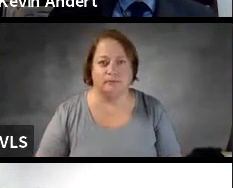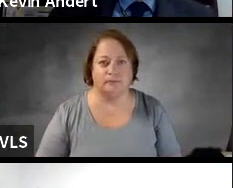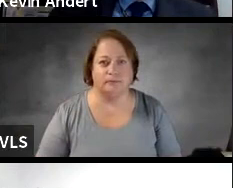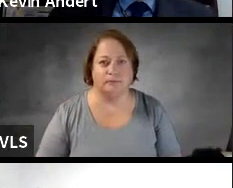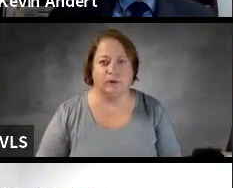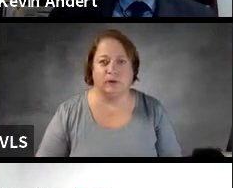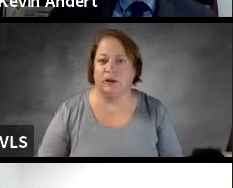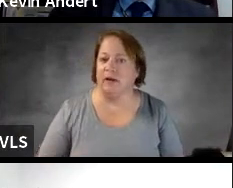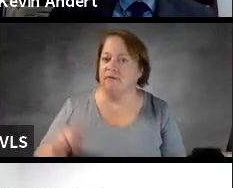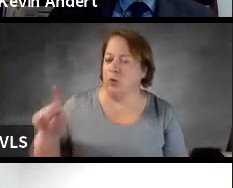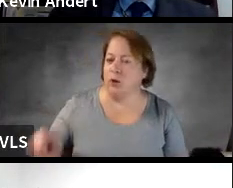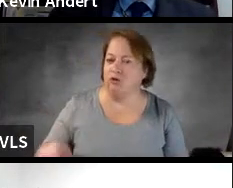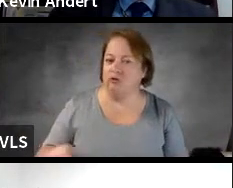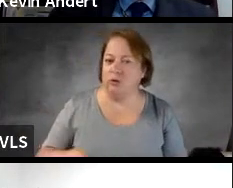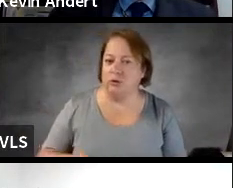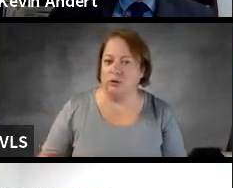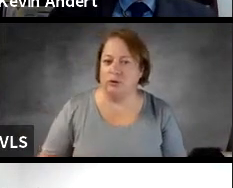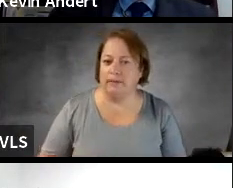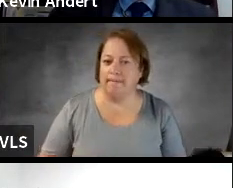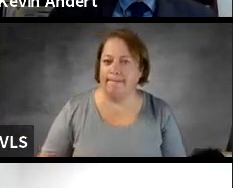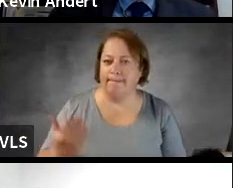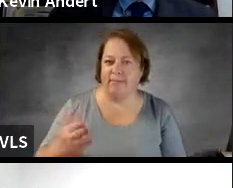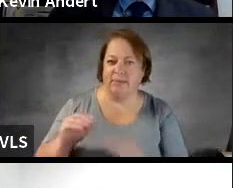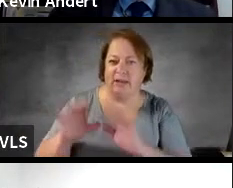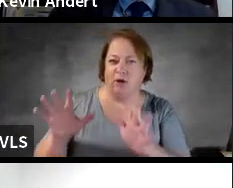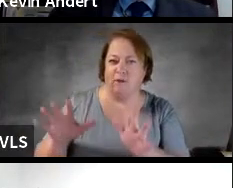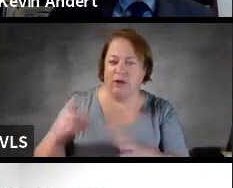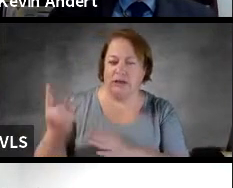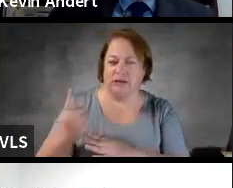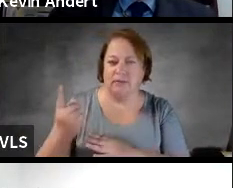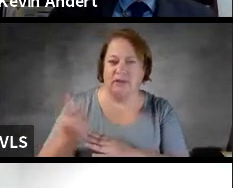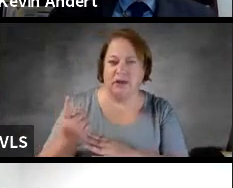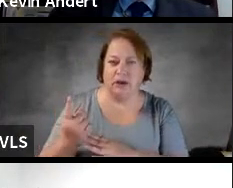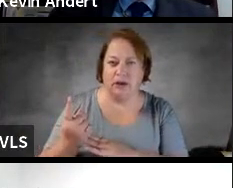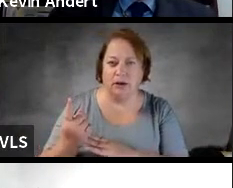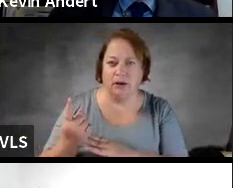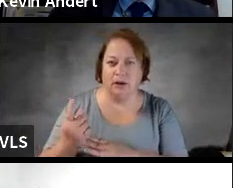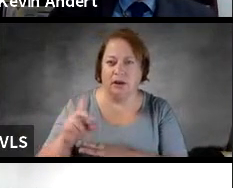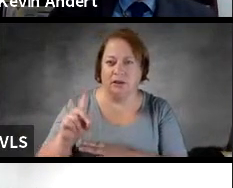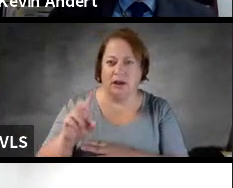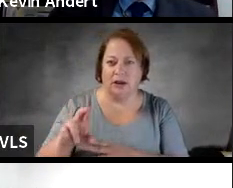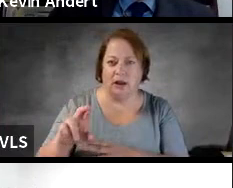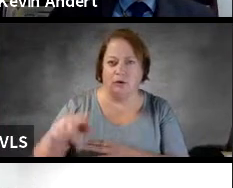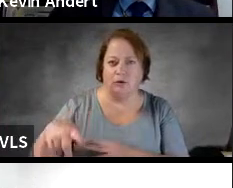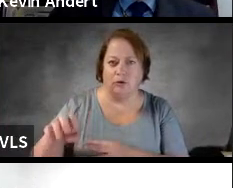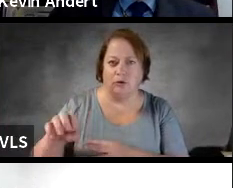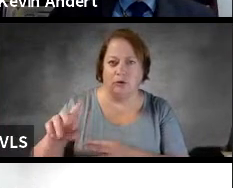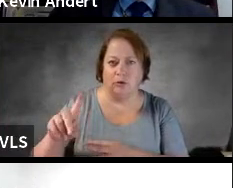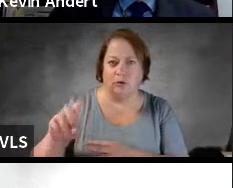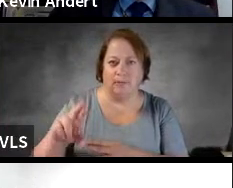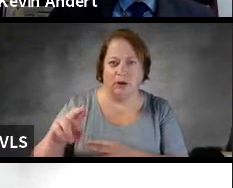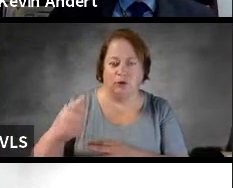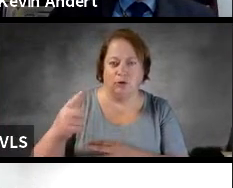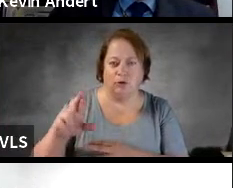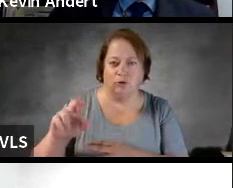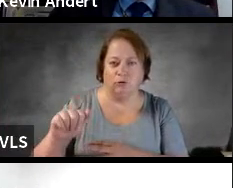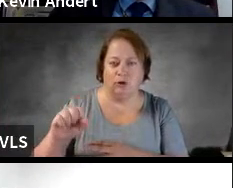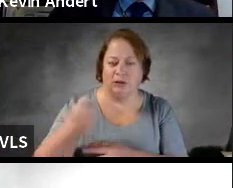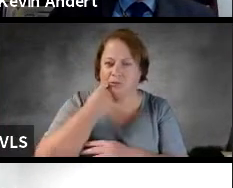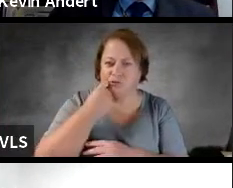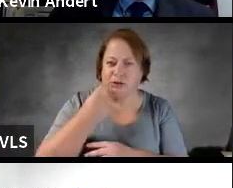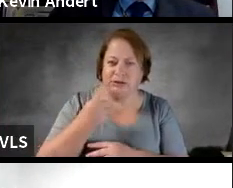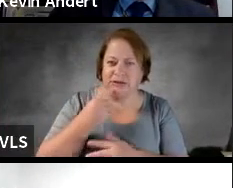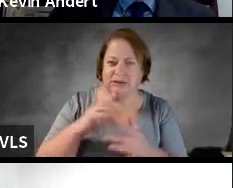I had a question, wanted to maybe just clarify something that Dr. Pendergast just said as well. I think in